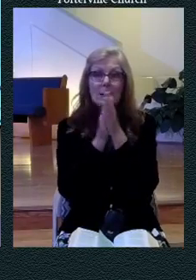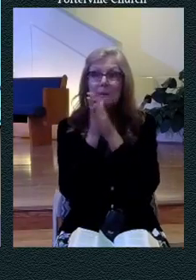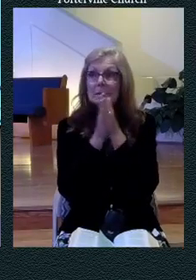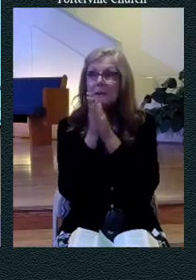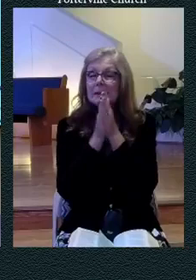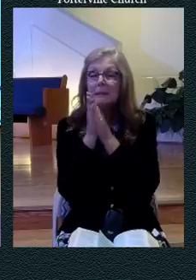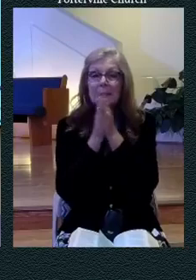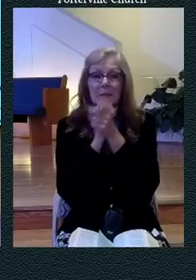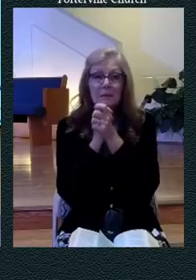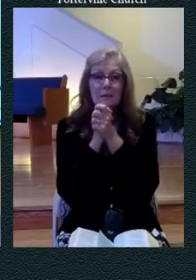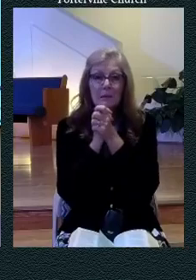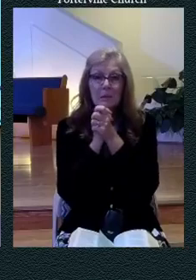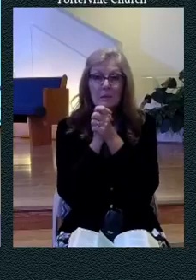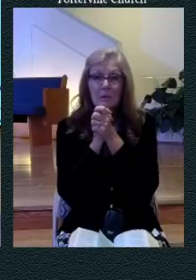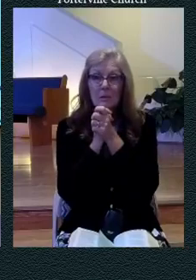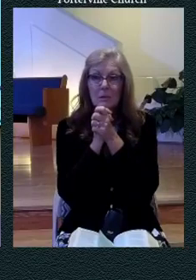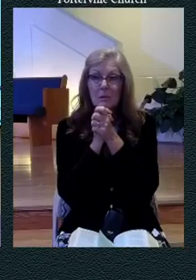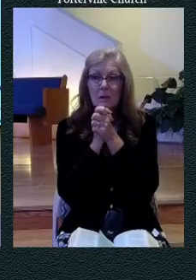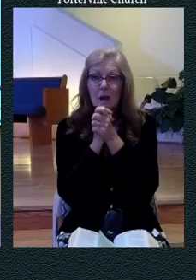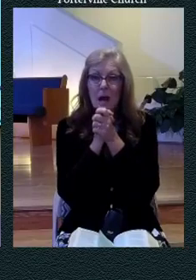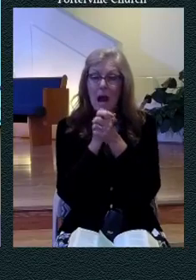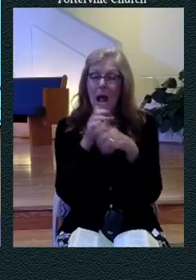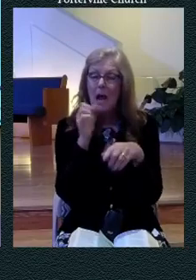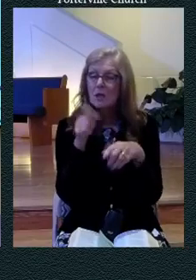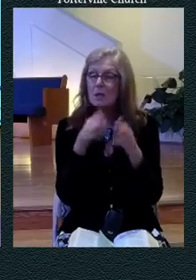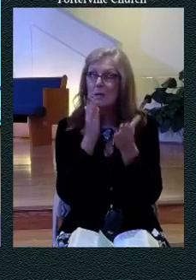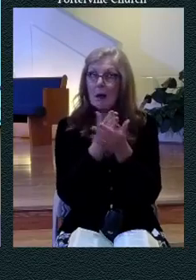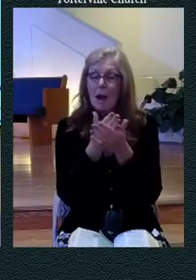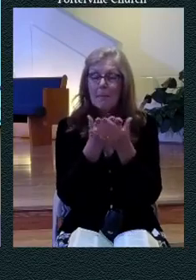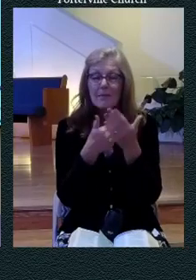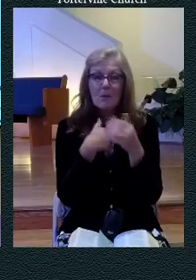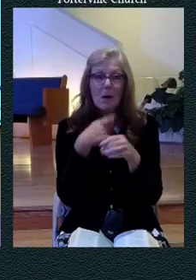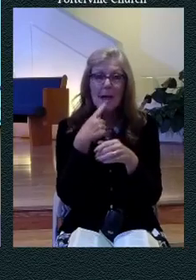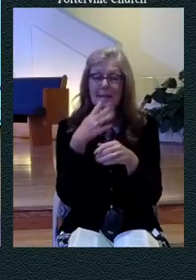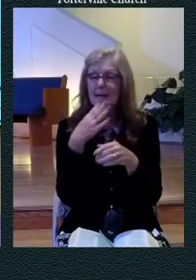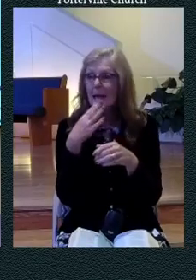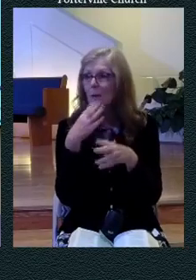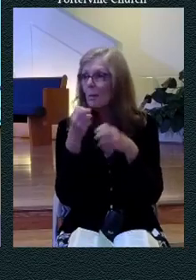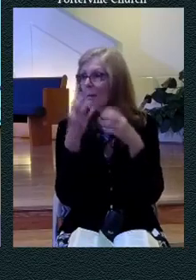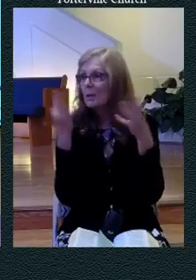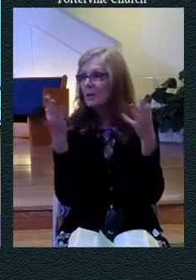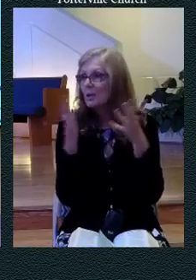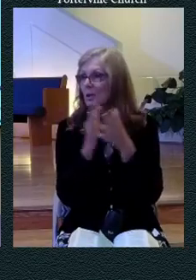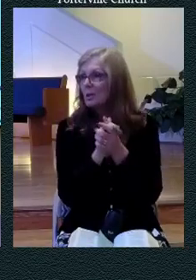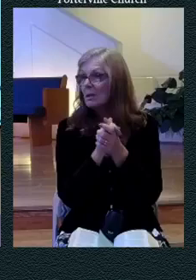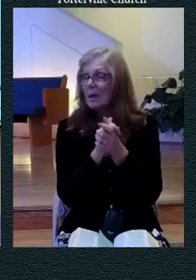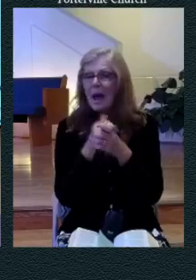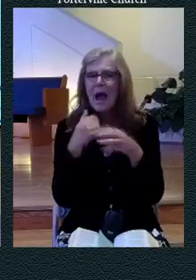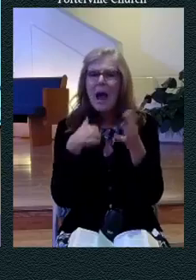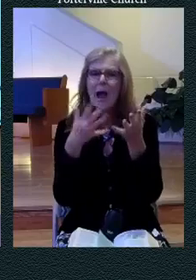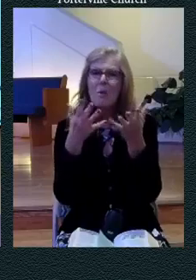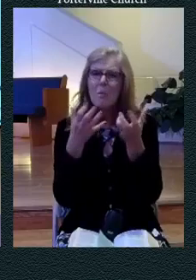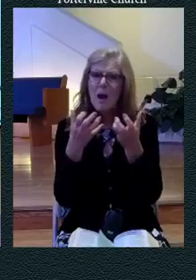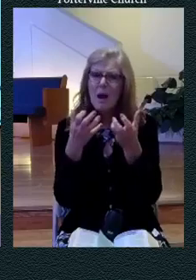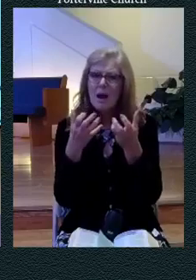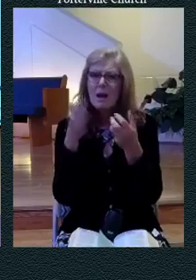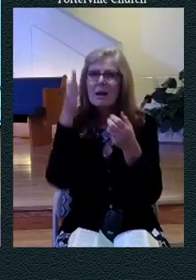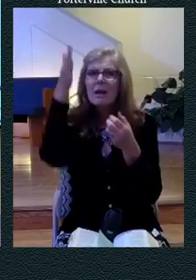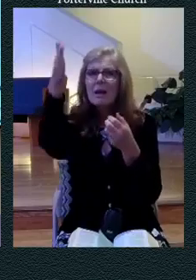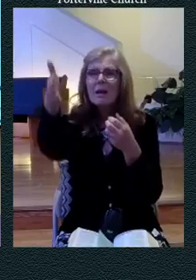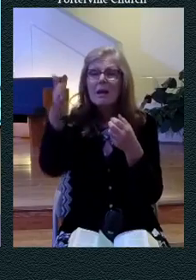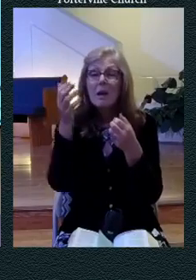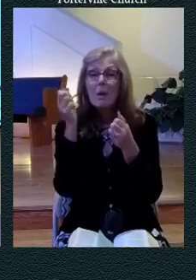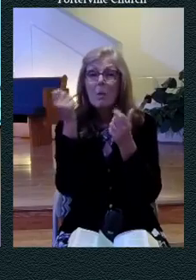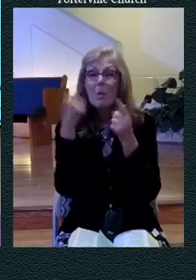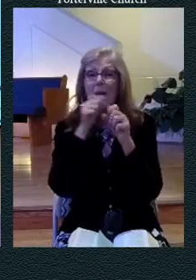I maybe should quit before I say too much. I long for the day when all of us press into prayer